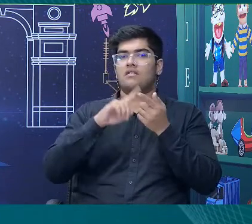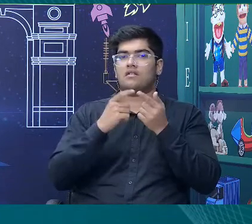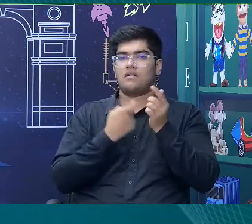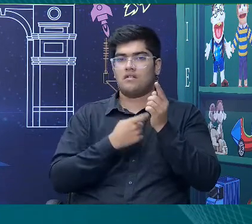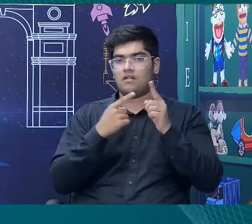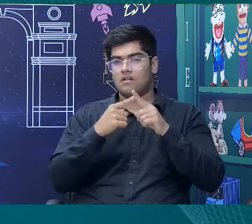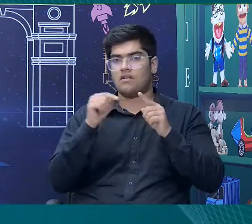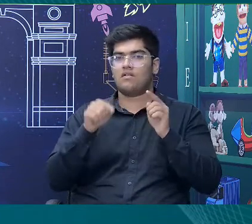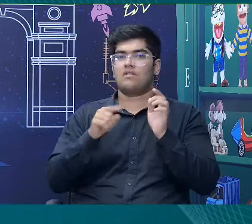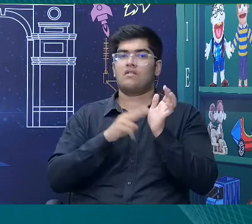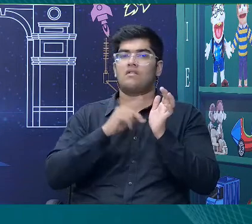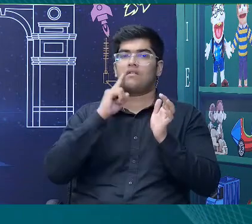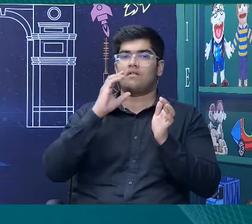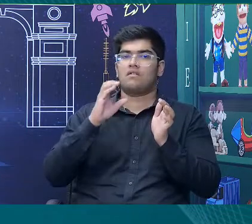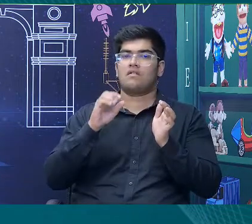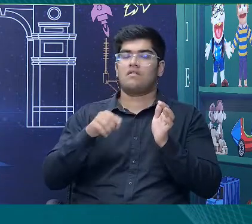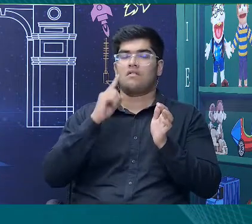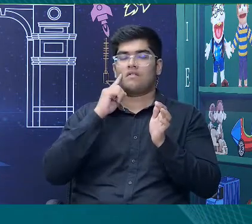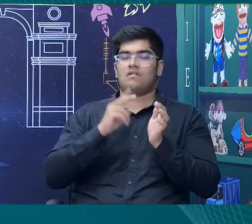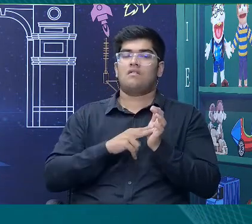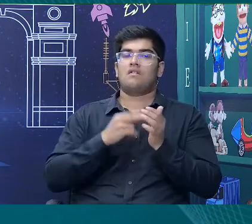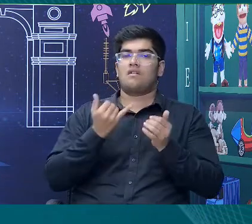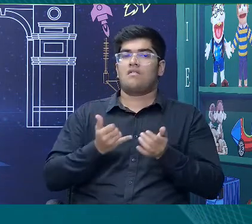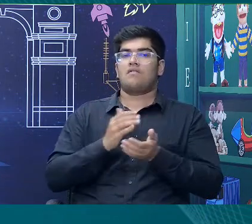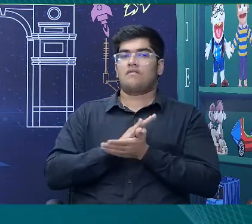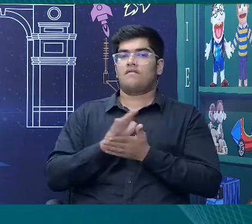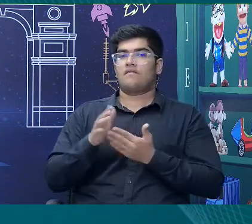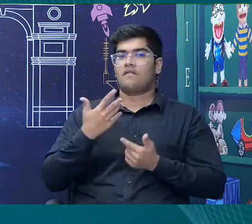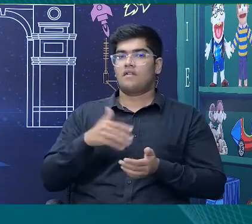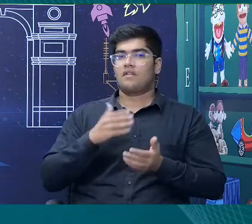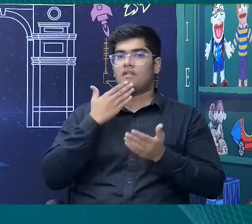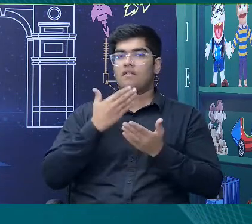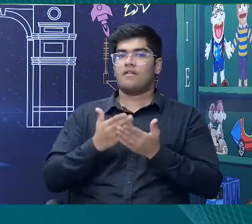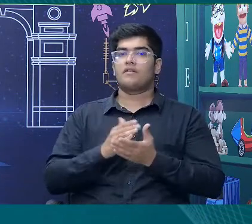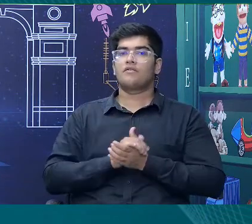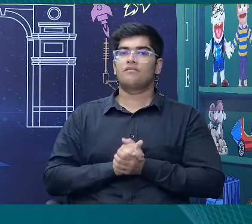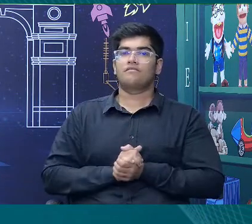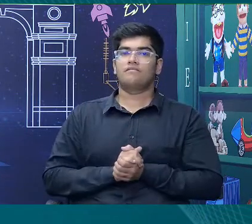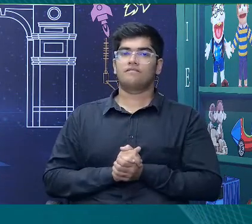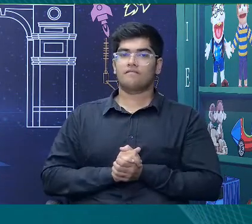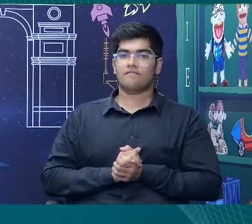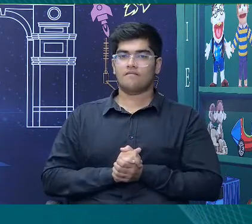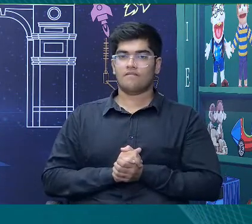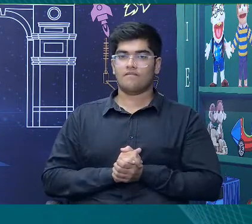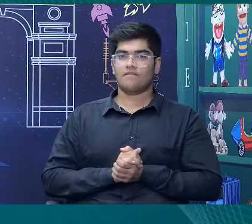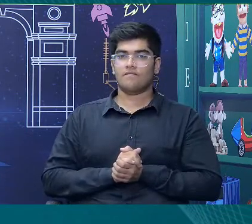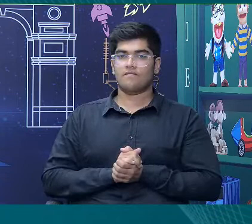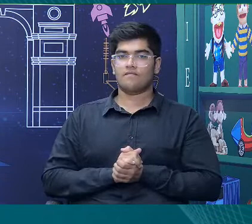ncert.nic.in. With this, I'm Nupur Kulshresht signing off. Take care. Namaskar.